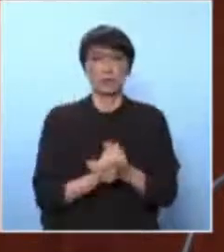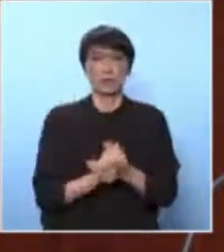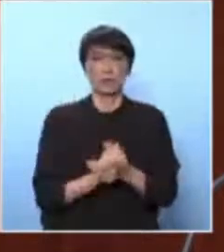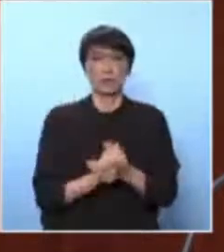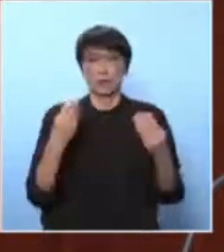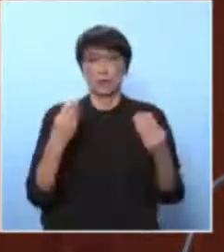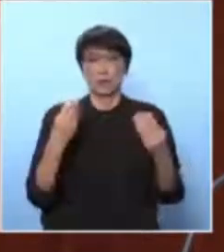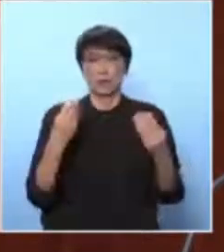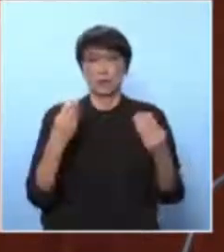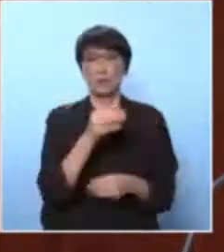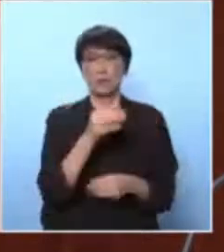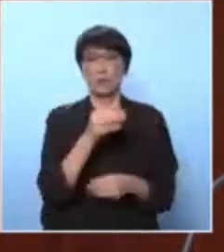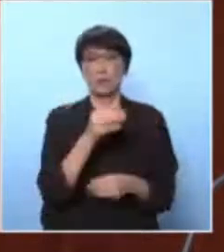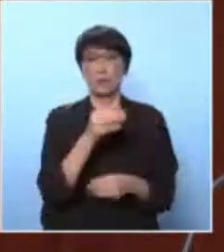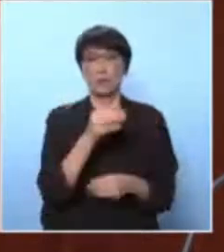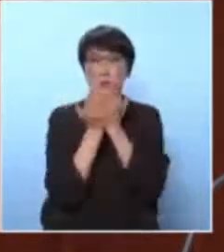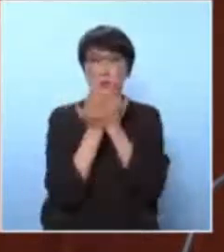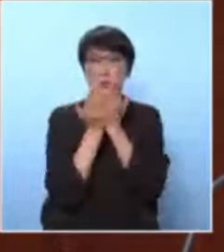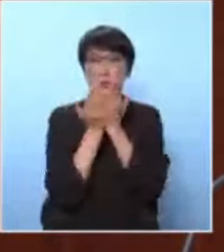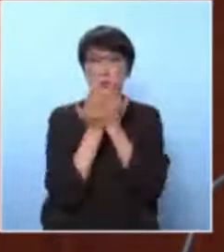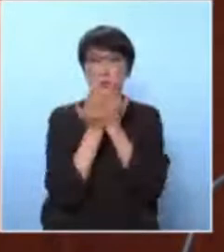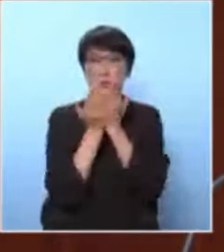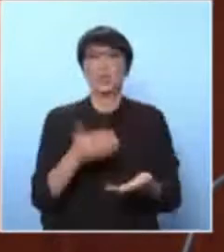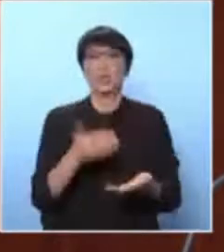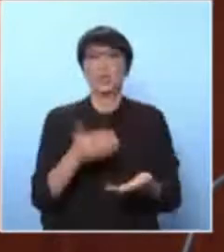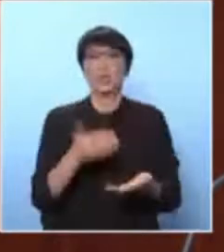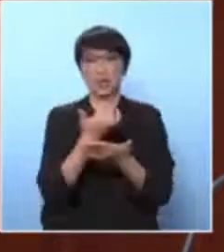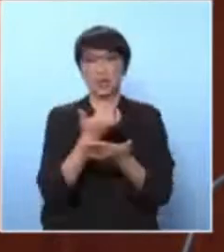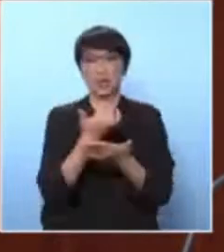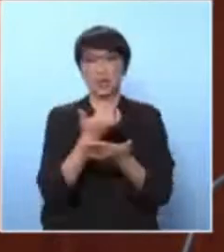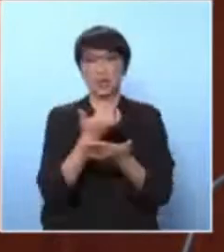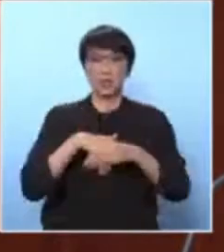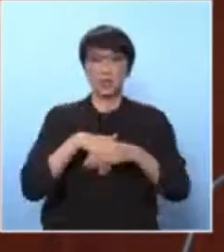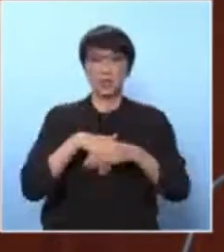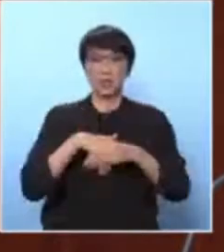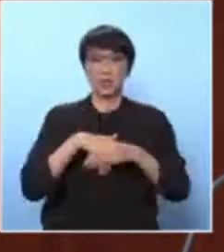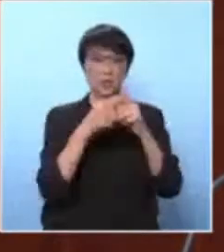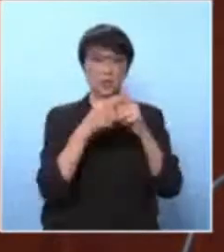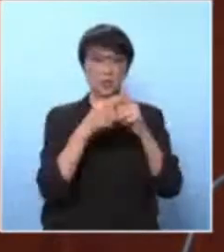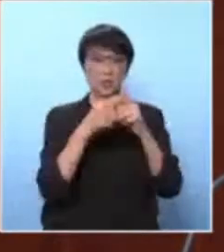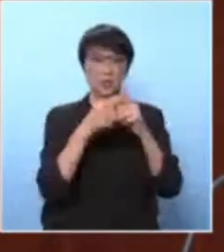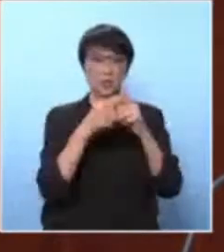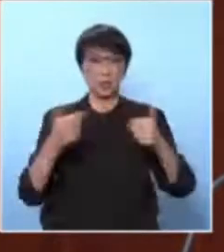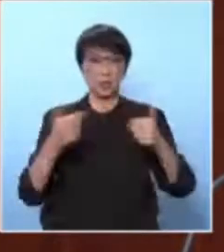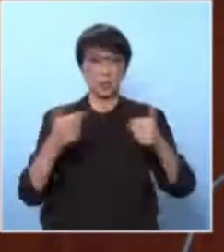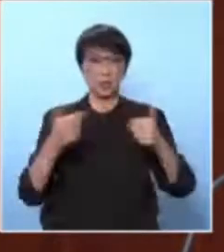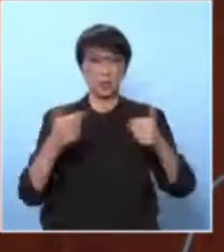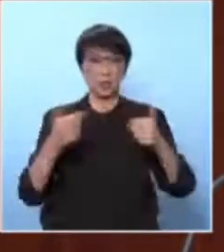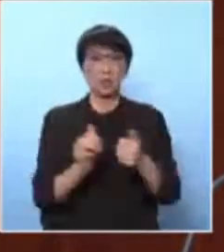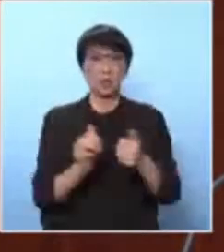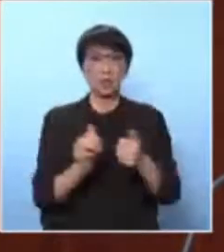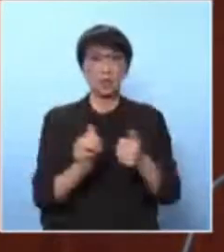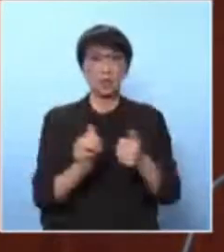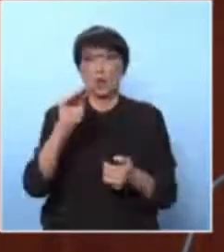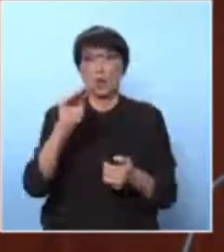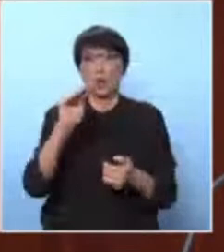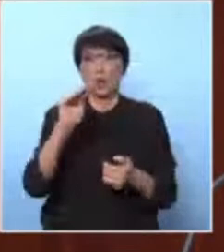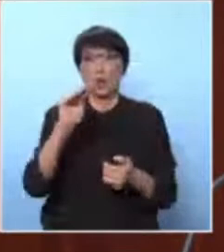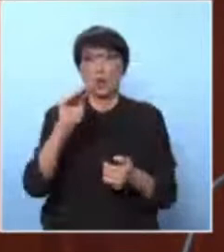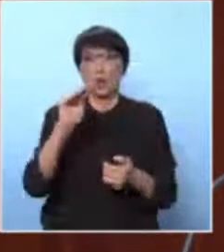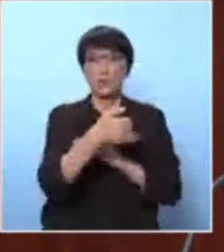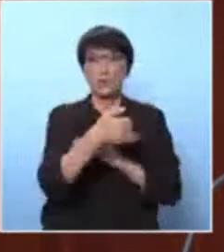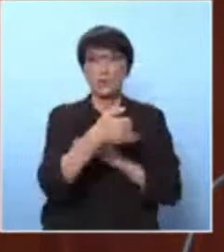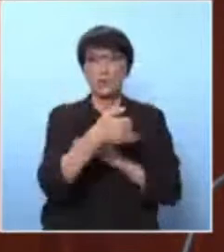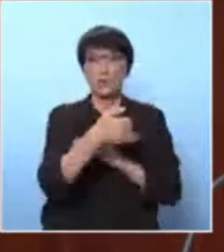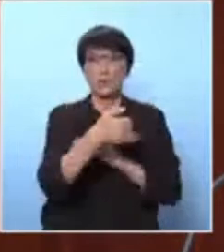applicants to meet the appointment requirements of relevant grades in respect of language proficiency. Departments will also step up